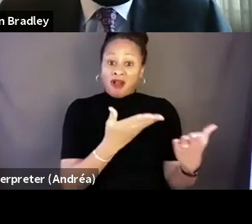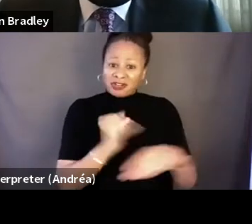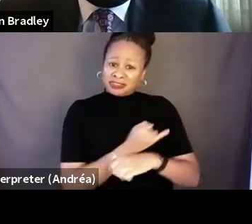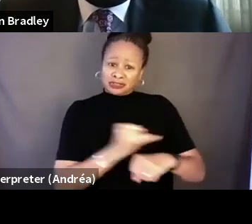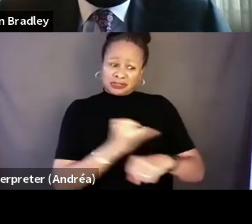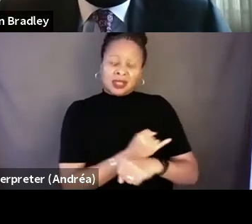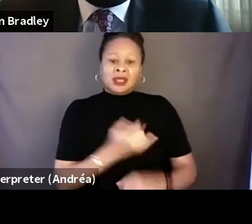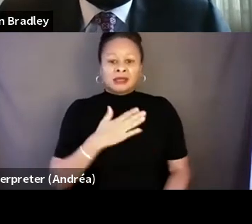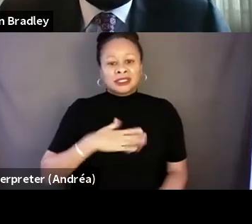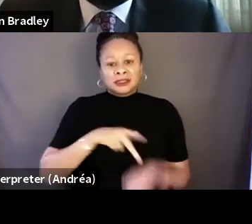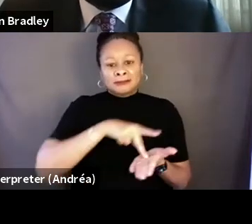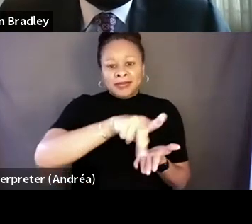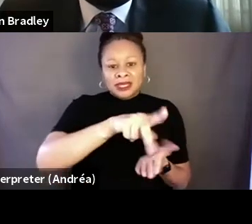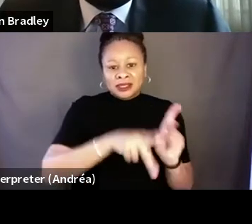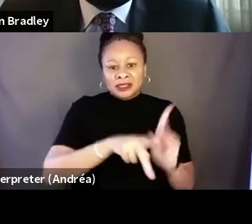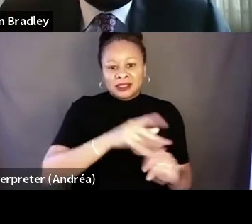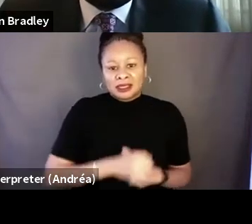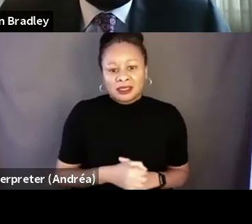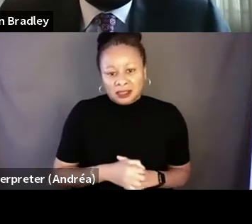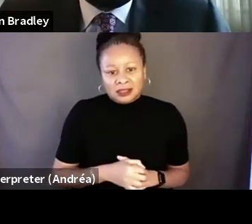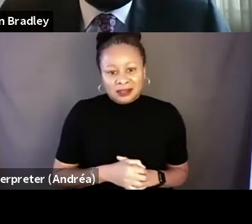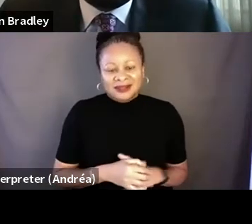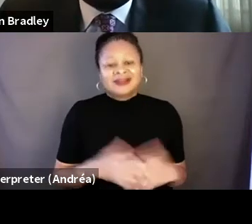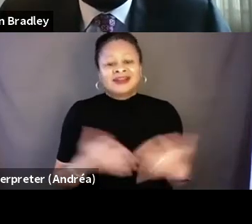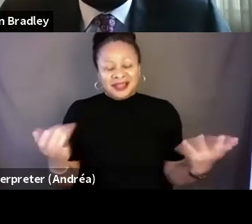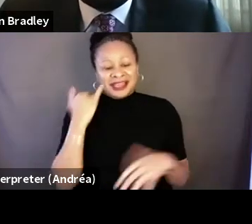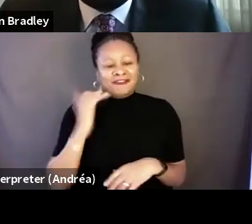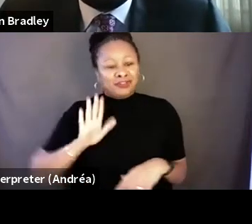them paid internships, because if you are